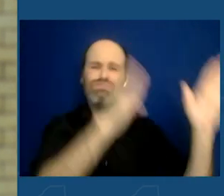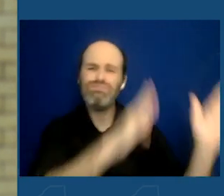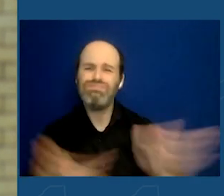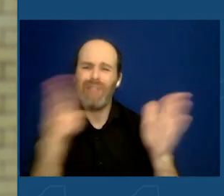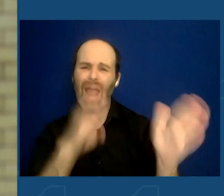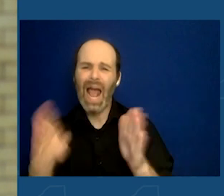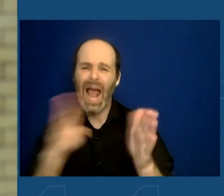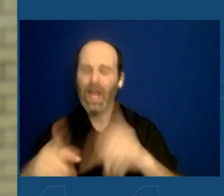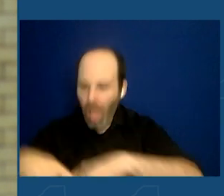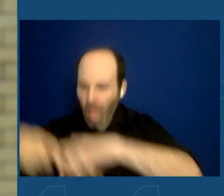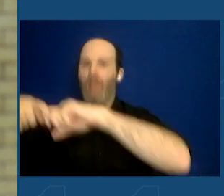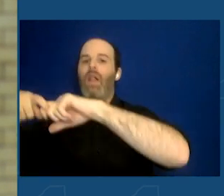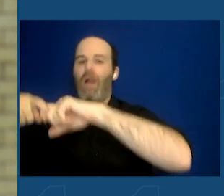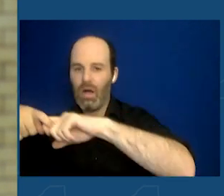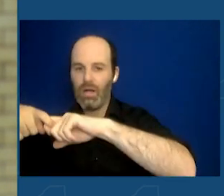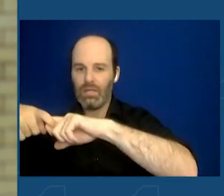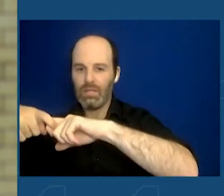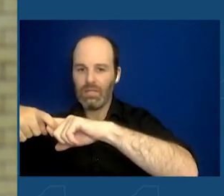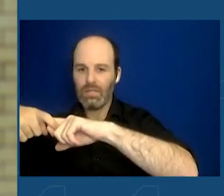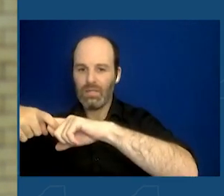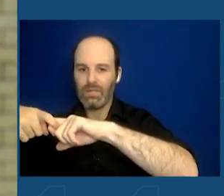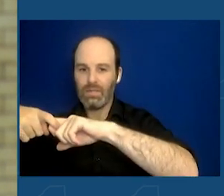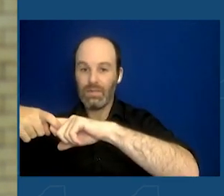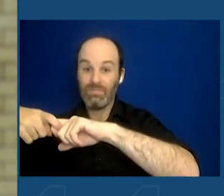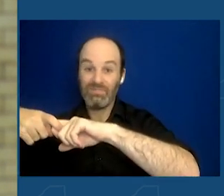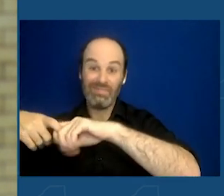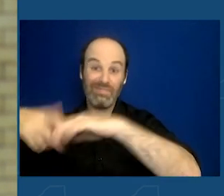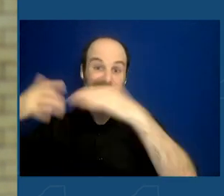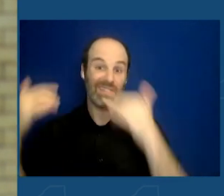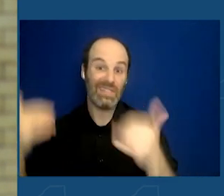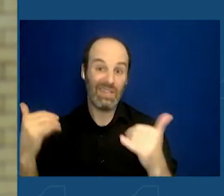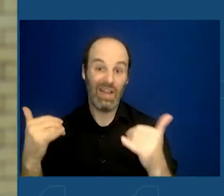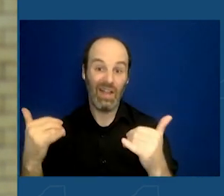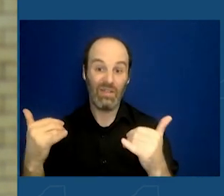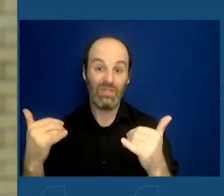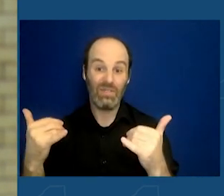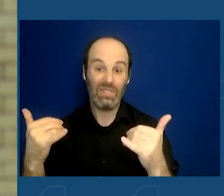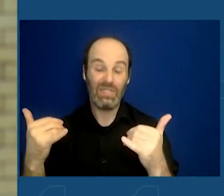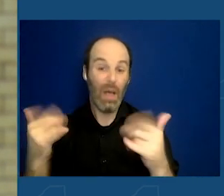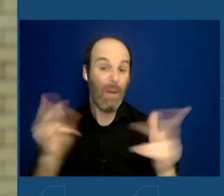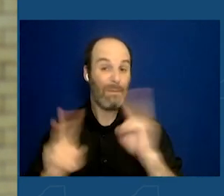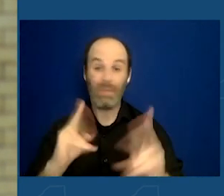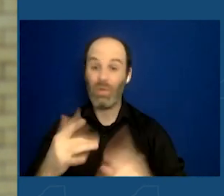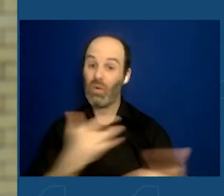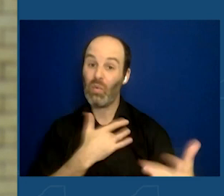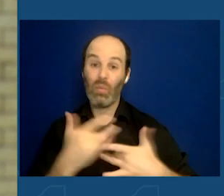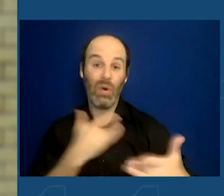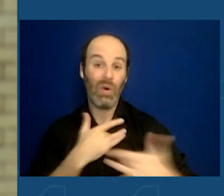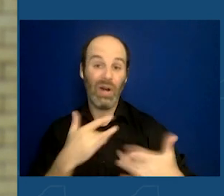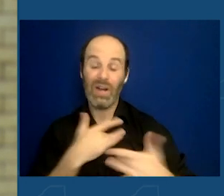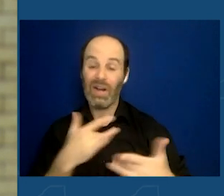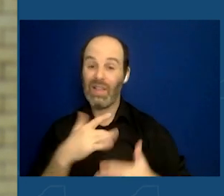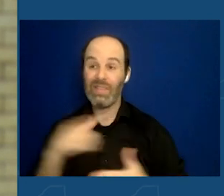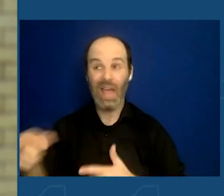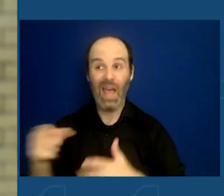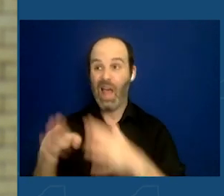in their tracks, and now too many people are worried that the housing projects will be scrapped for